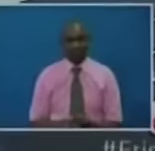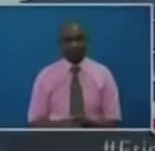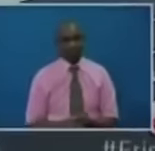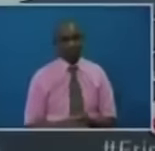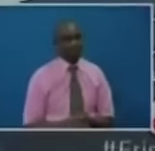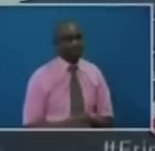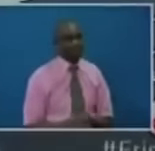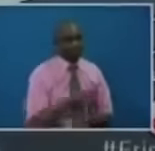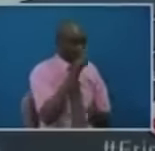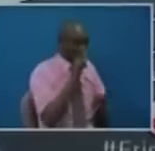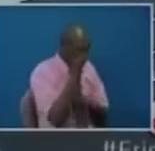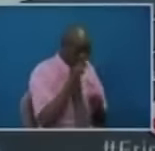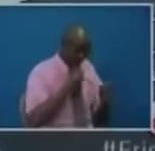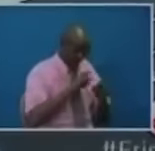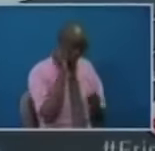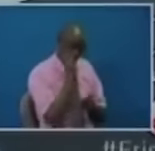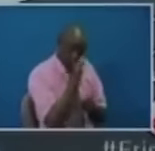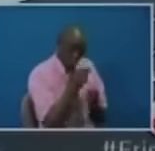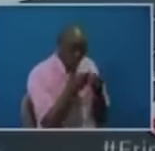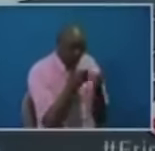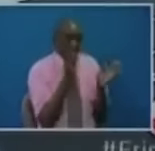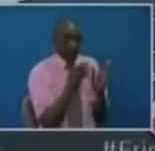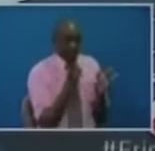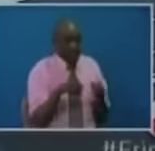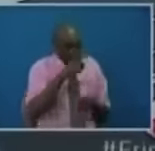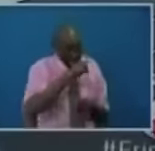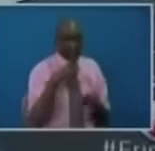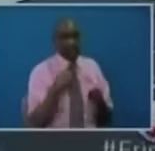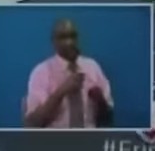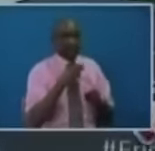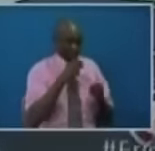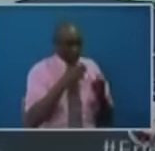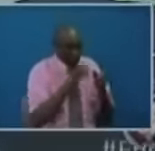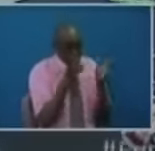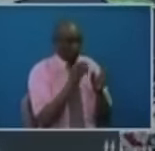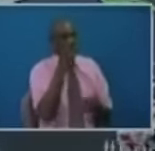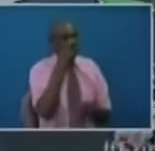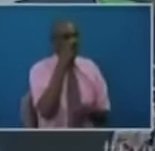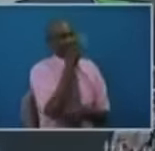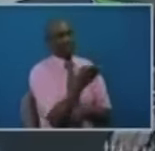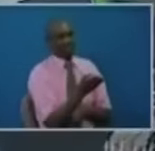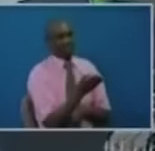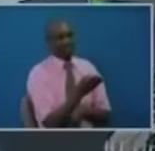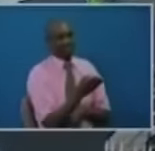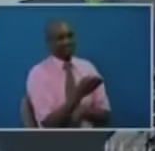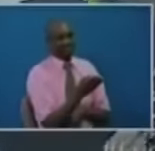of the chicks cracking out of the eggs, because that's what we are doing. We are cracking jokes.